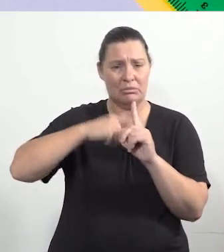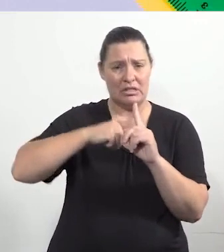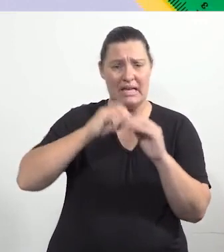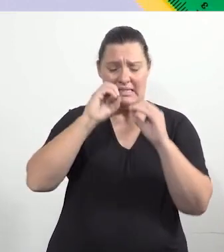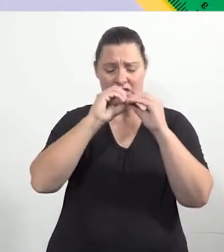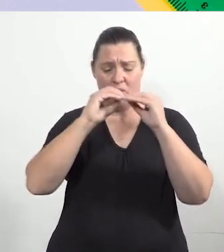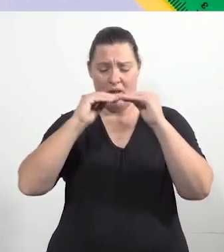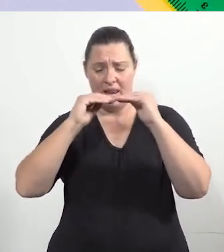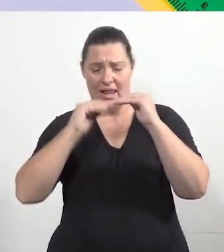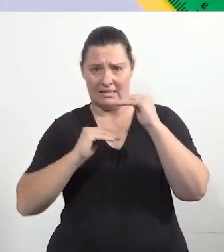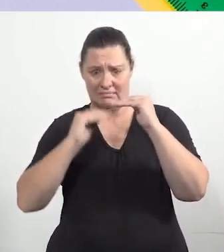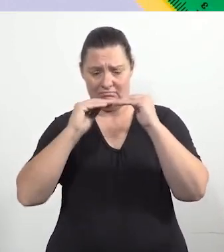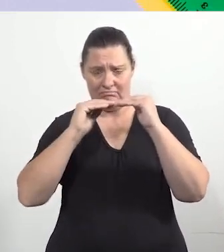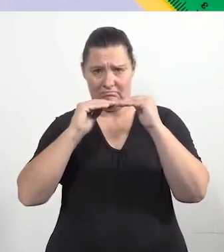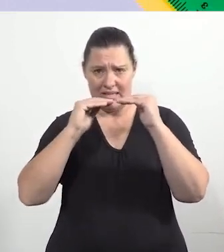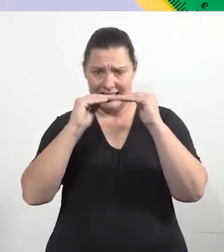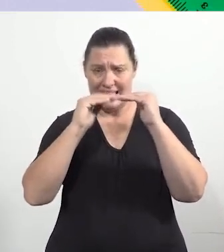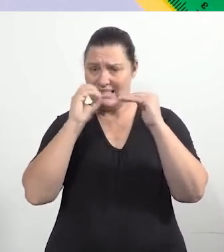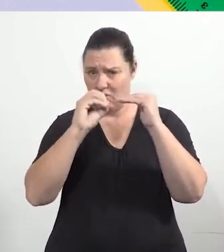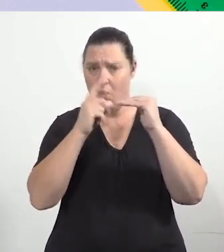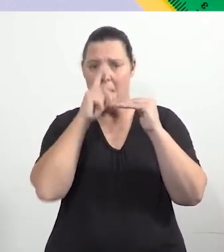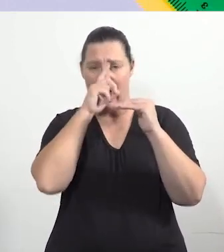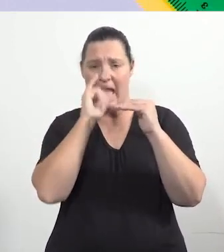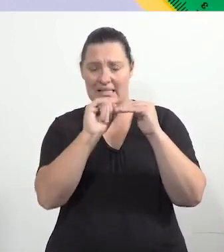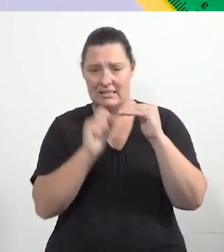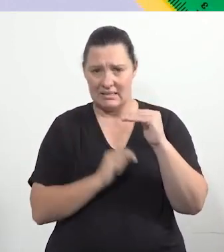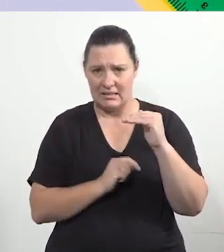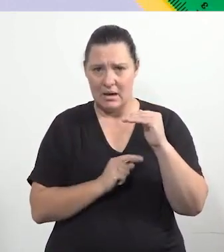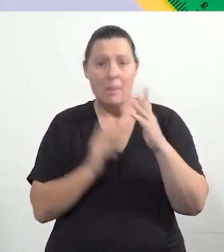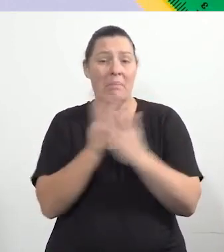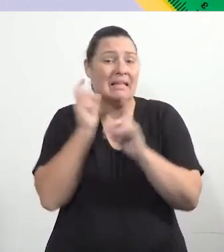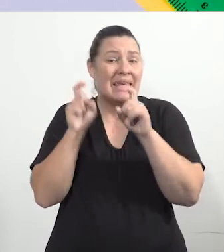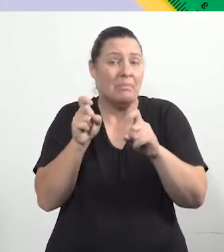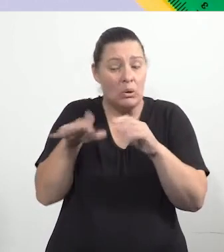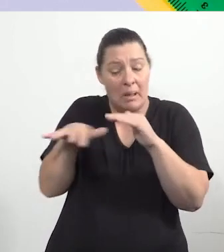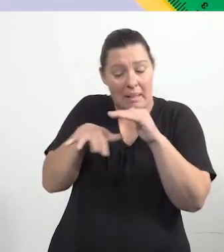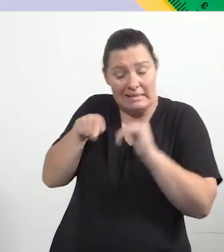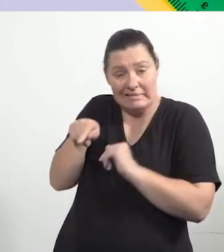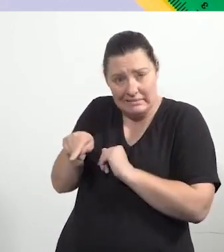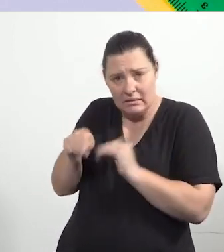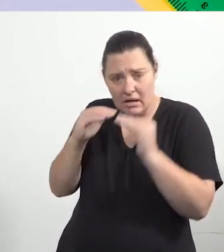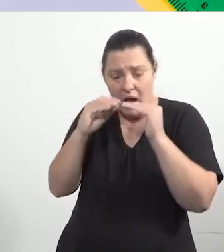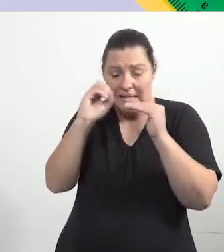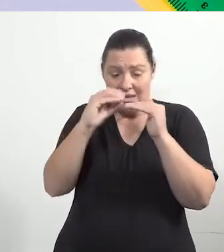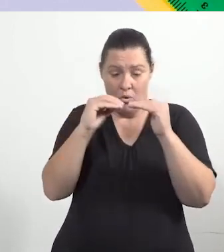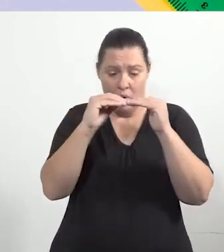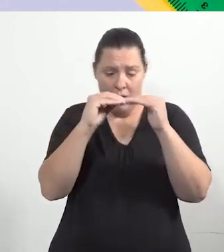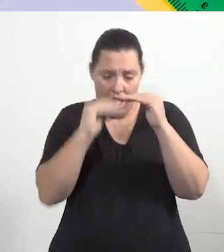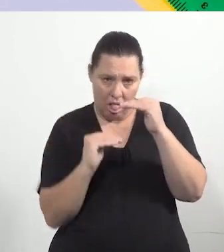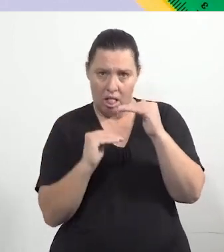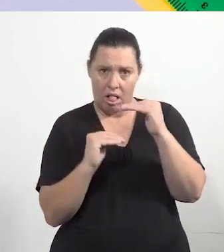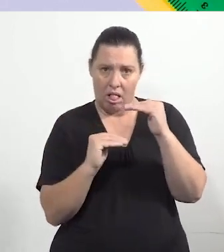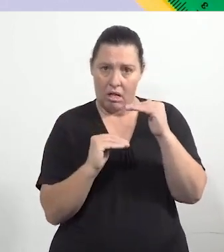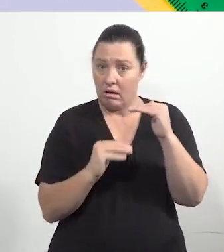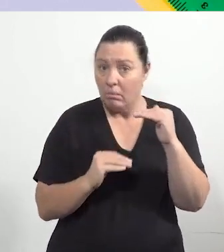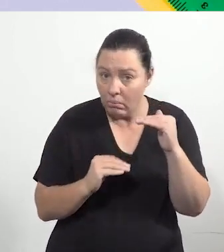0 degrees Celsius? Yet, there are places like some parts of Cape Town where the temperature drops to